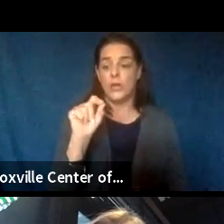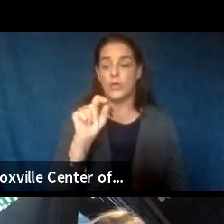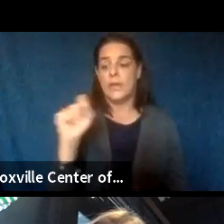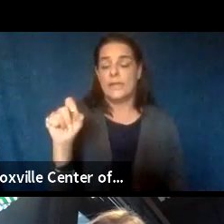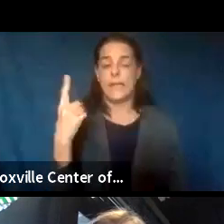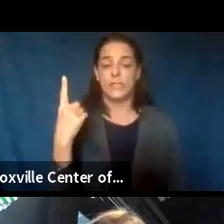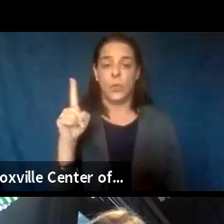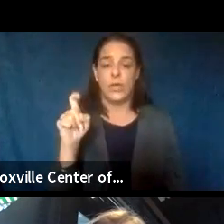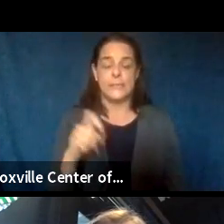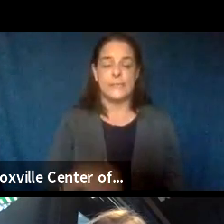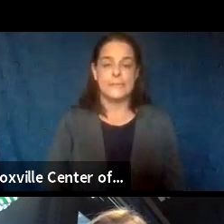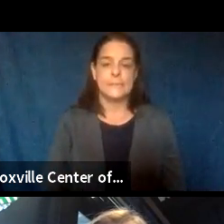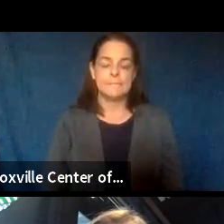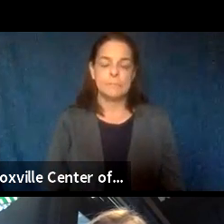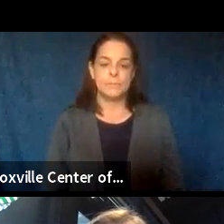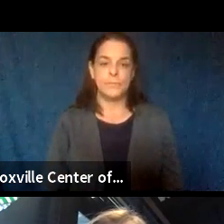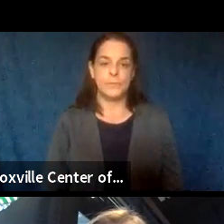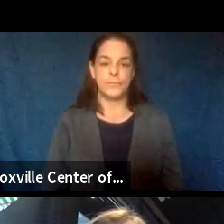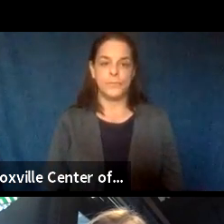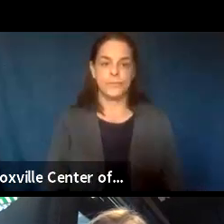2020-1?